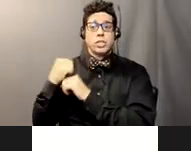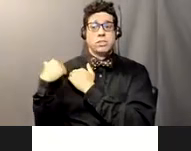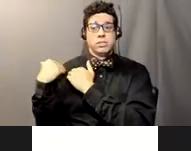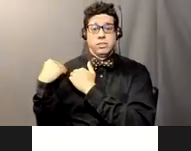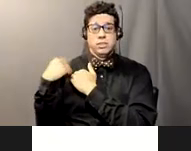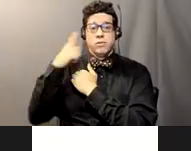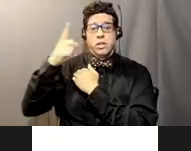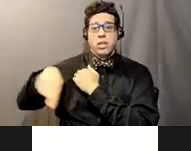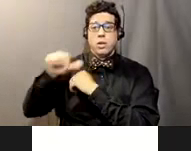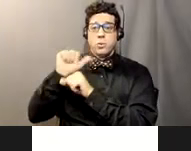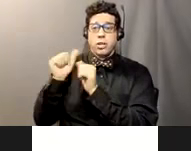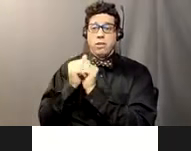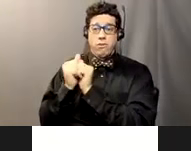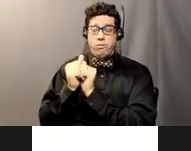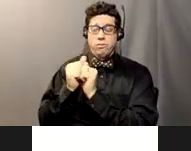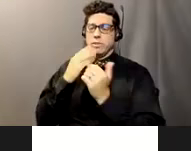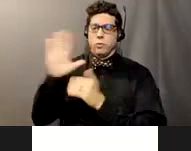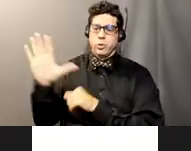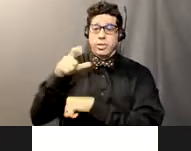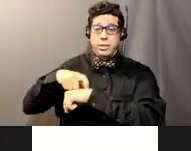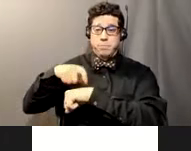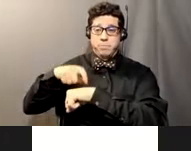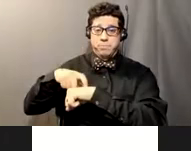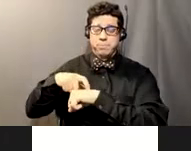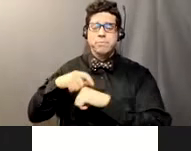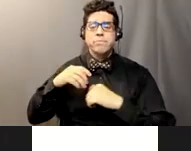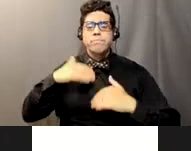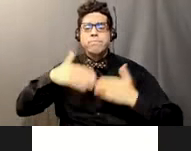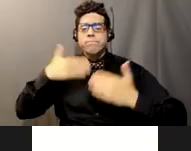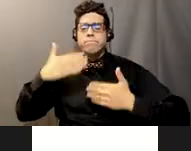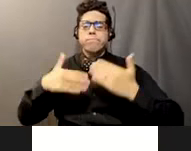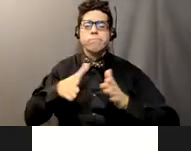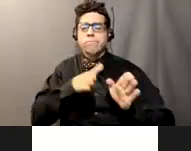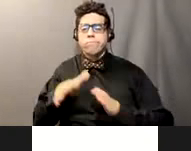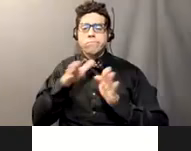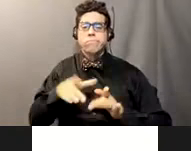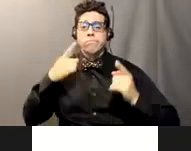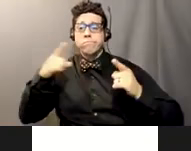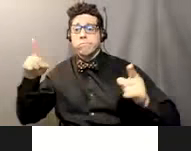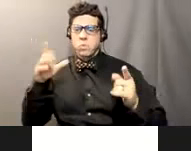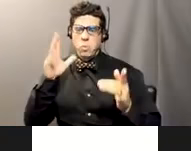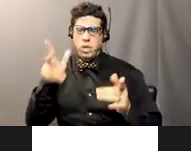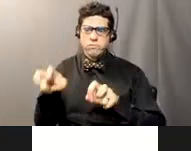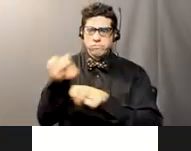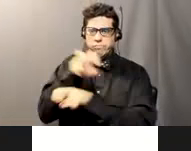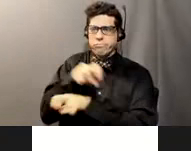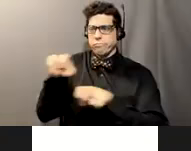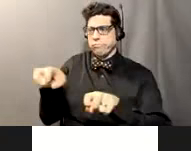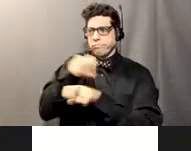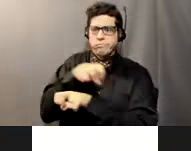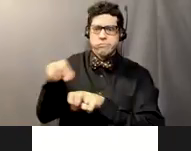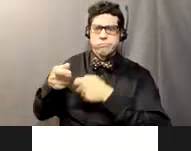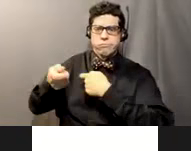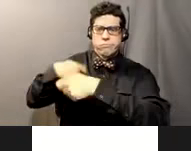thank you for that time. We anticipate that as we move through the work in our strategic plan that we will have changes in co-chairs. So we want to